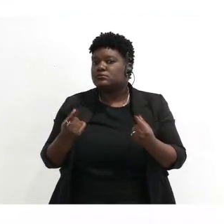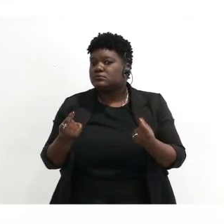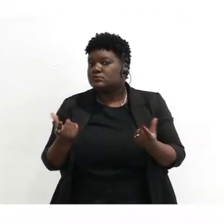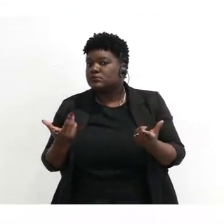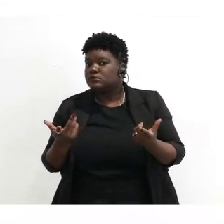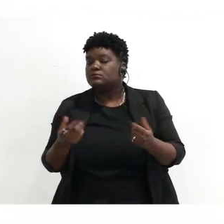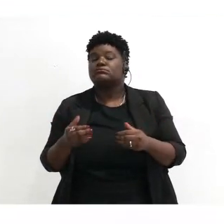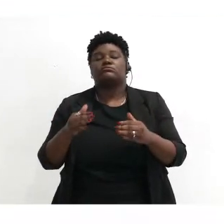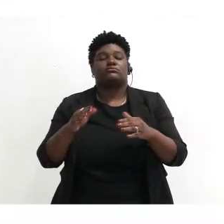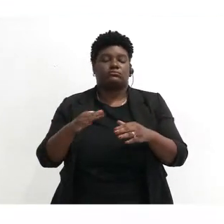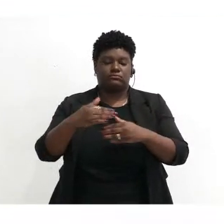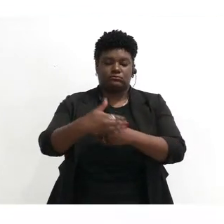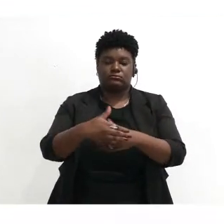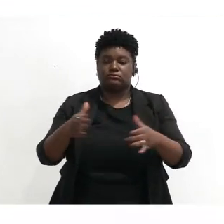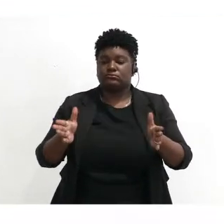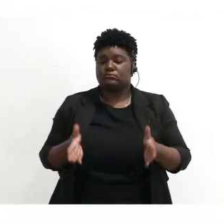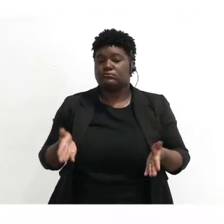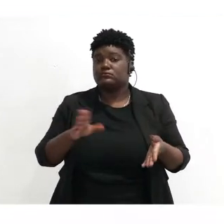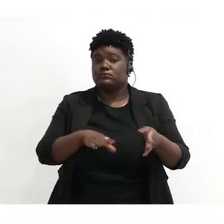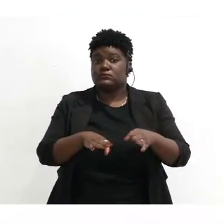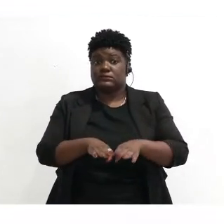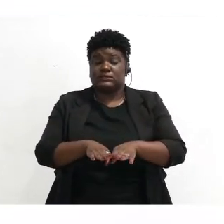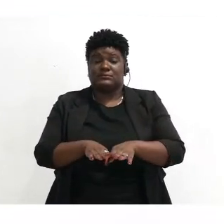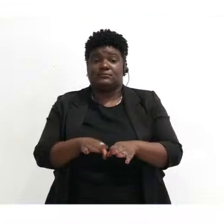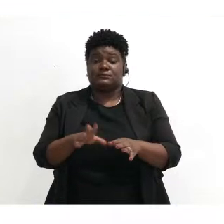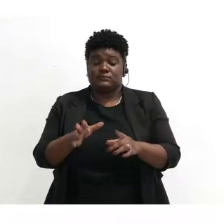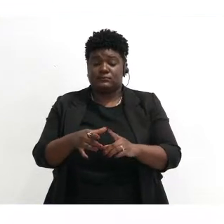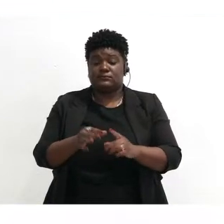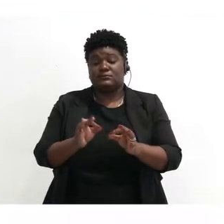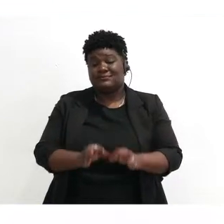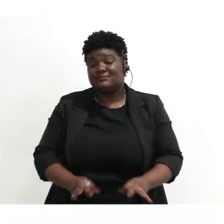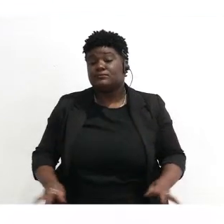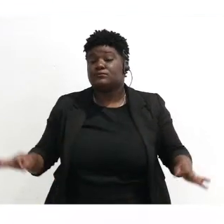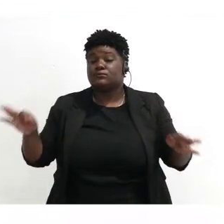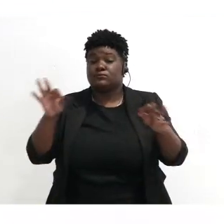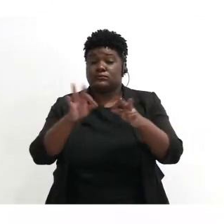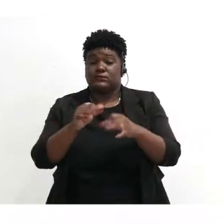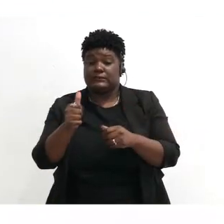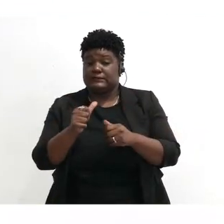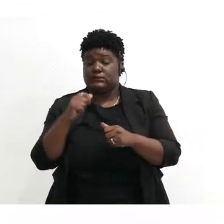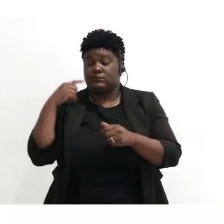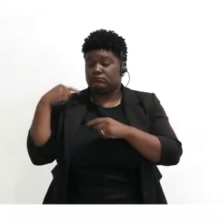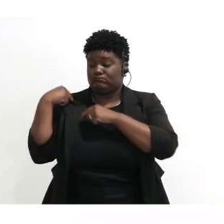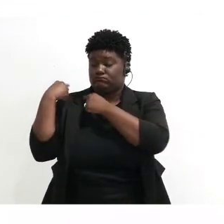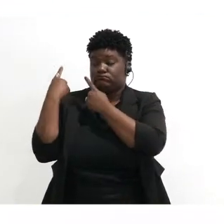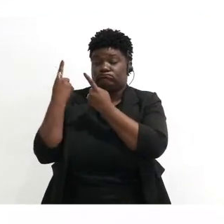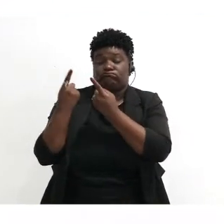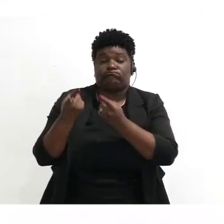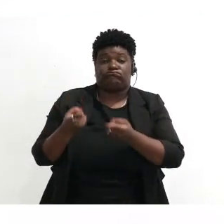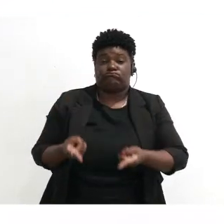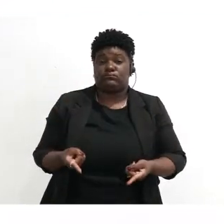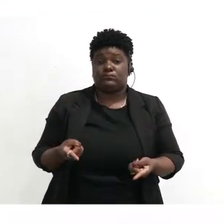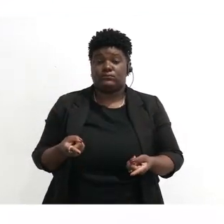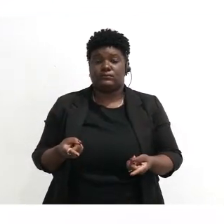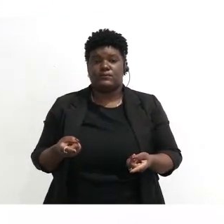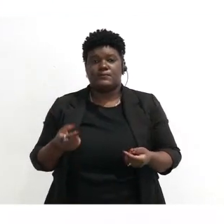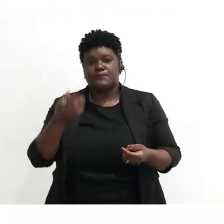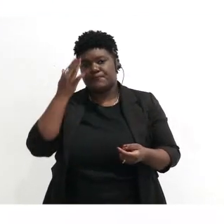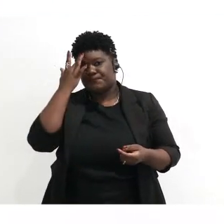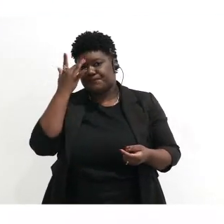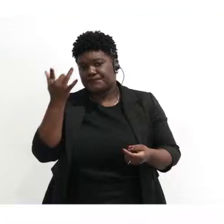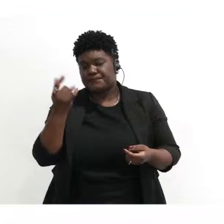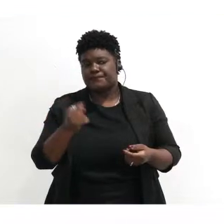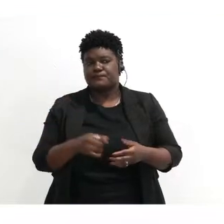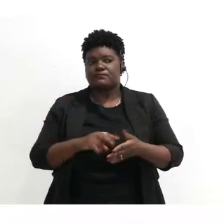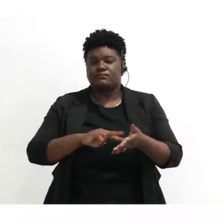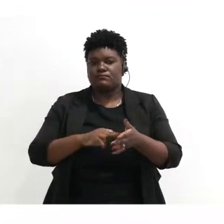10 years because people realize that's another route. And we refer to that kind of thinking as more than more. So you can't